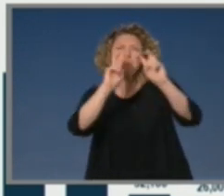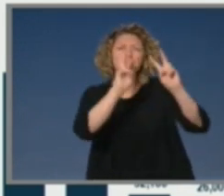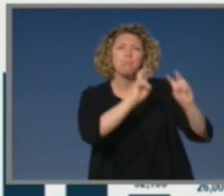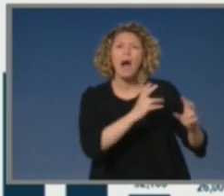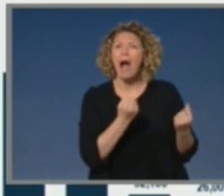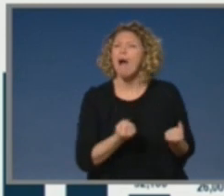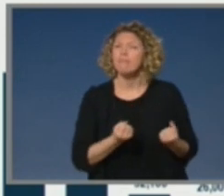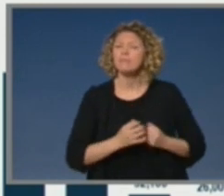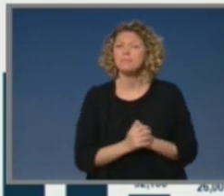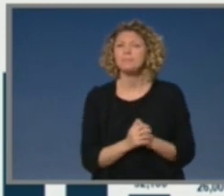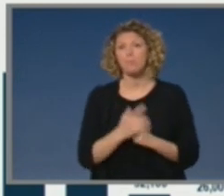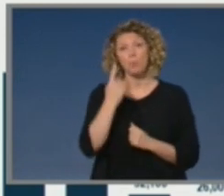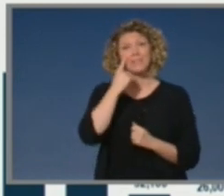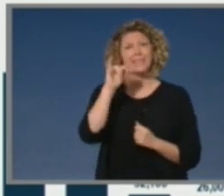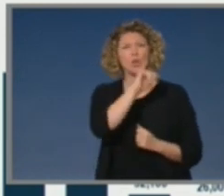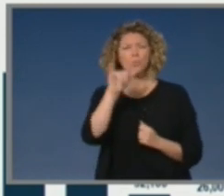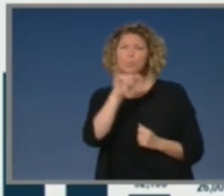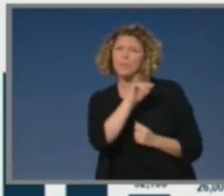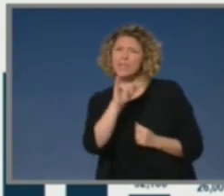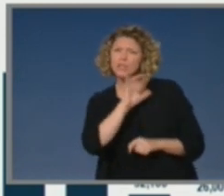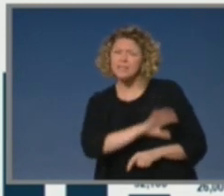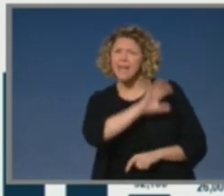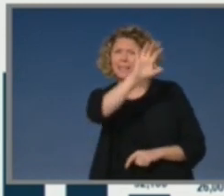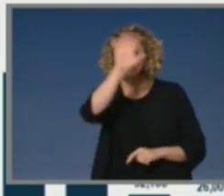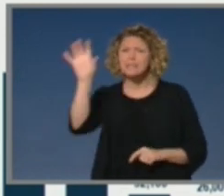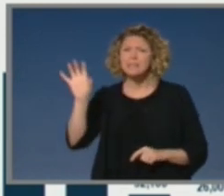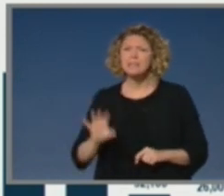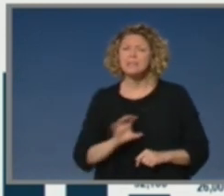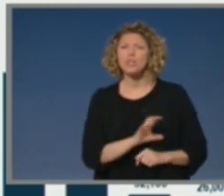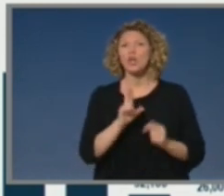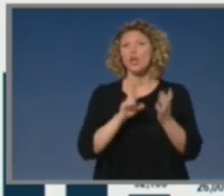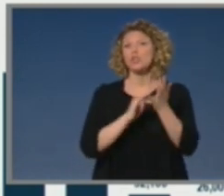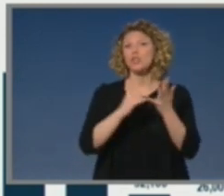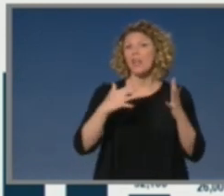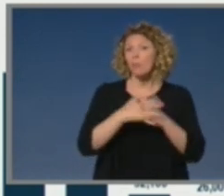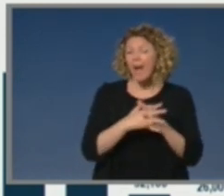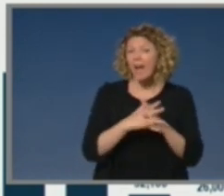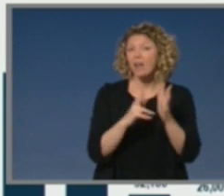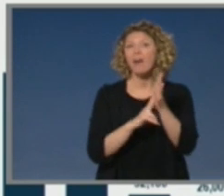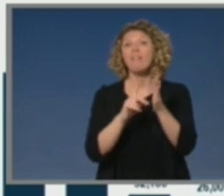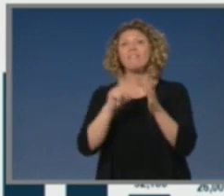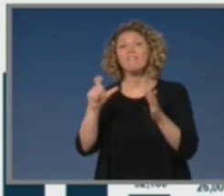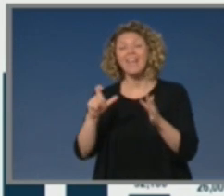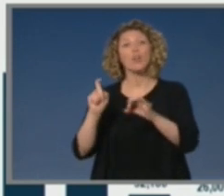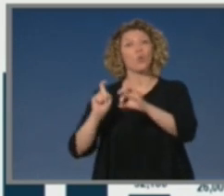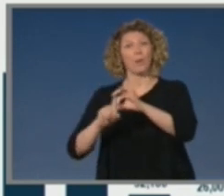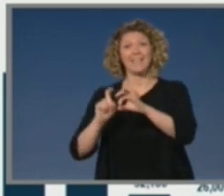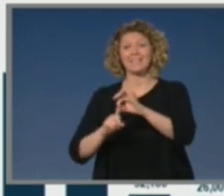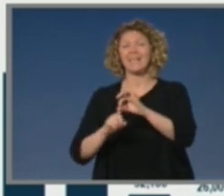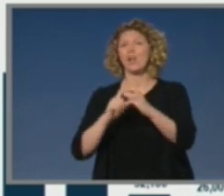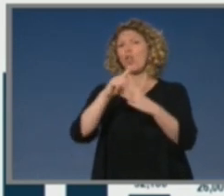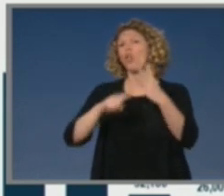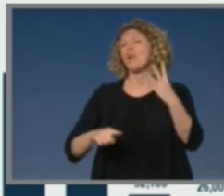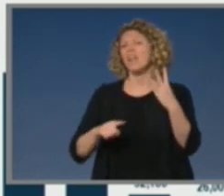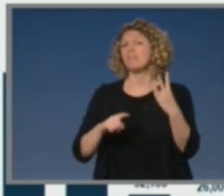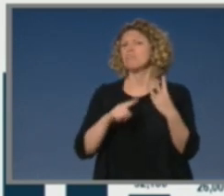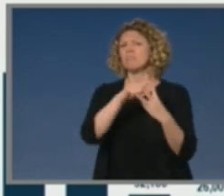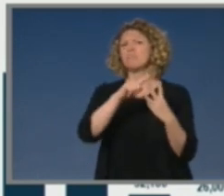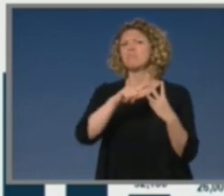can see from that, as you'd expect, obviously New South Wales, Victoria and Queensland are going to have the biggest falls based on an ordinary